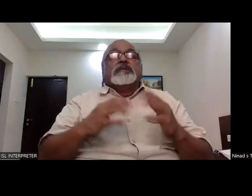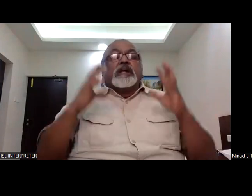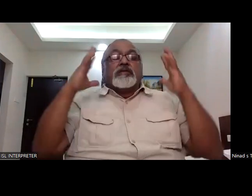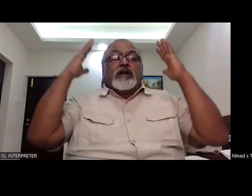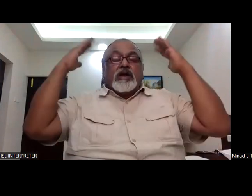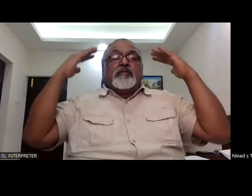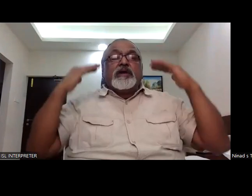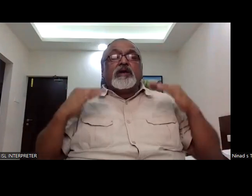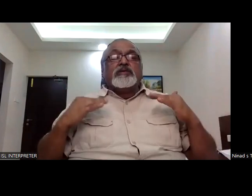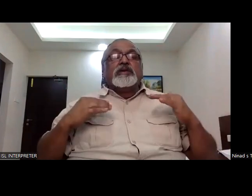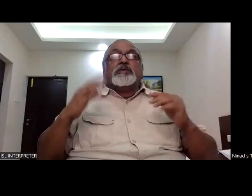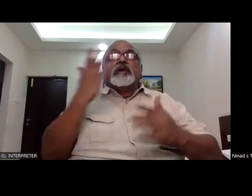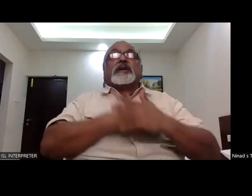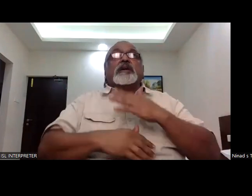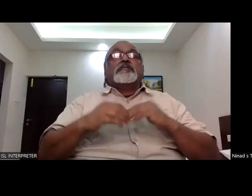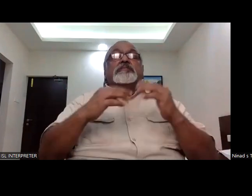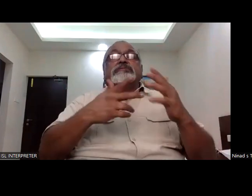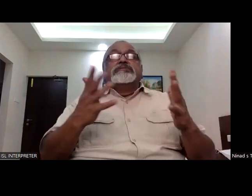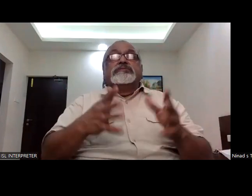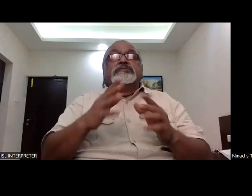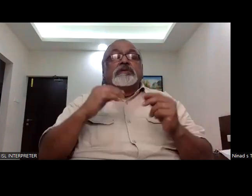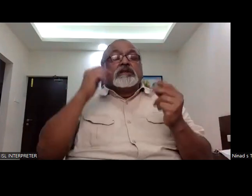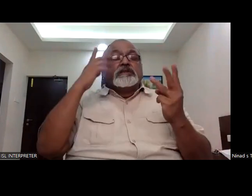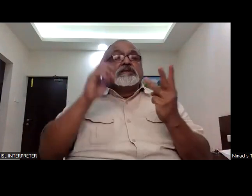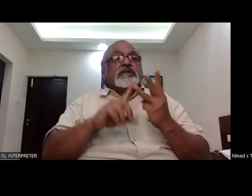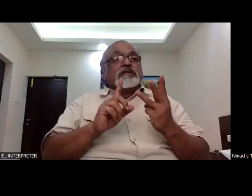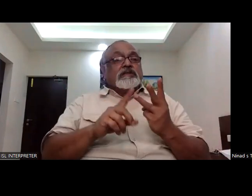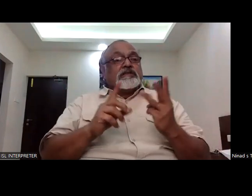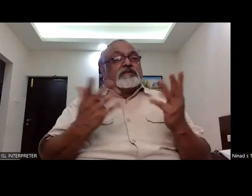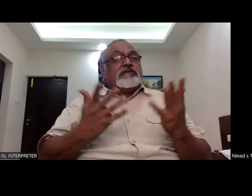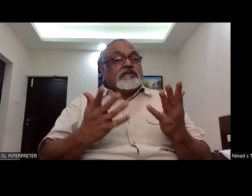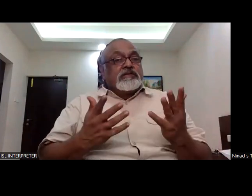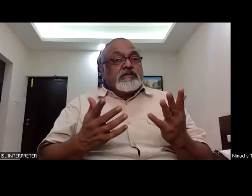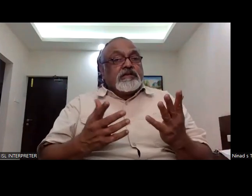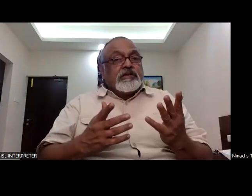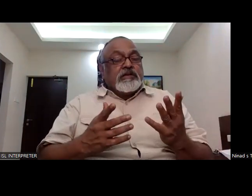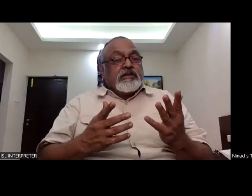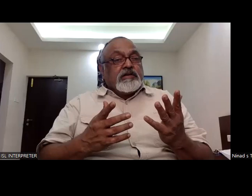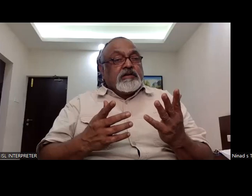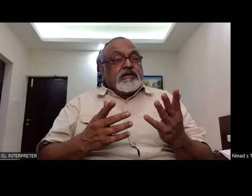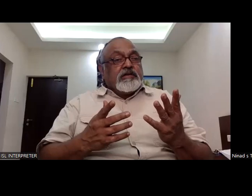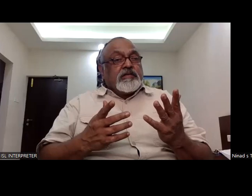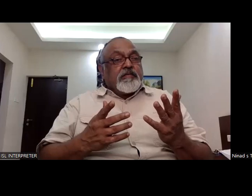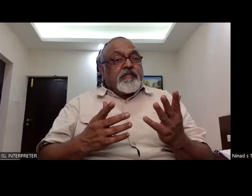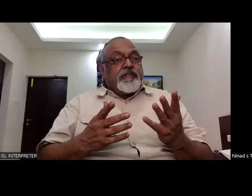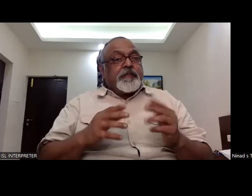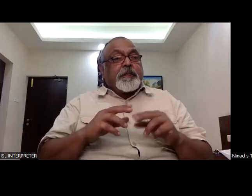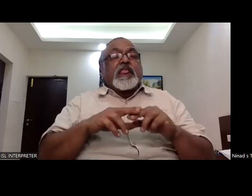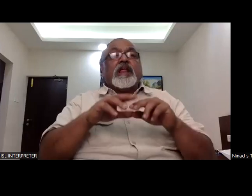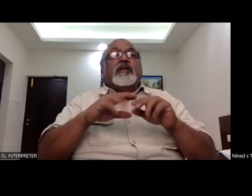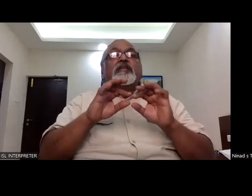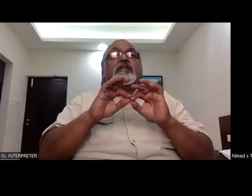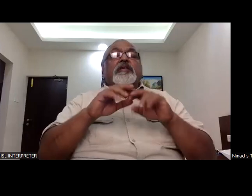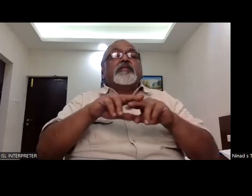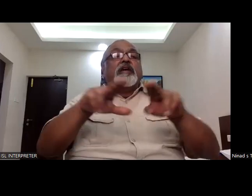of a disabling condition, followed by the third stage where the family, it's